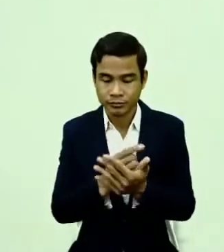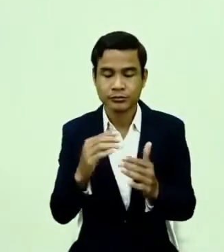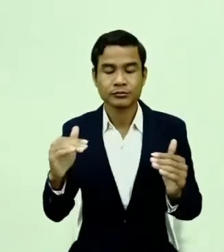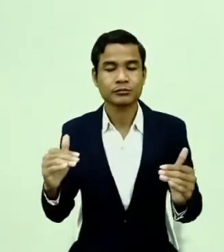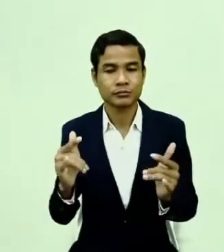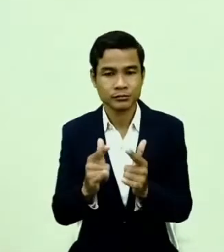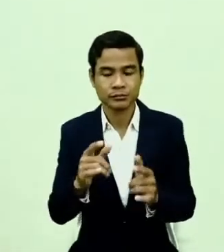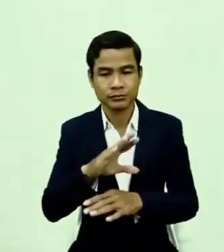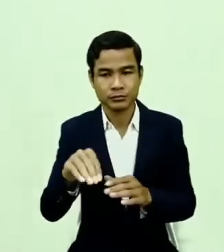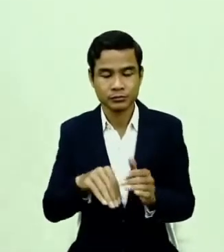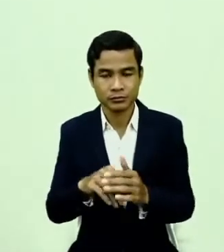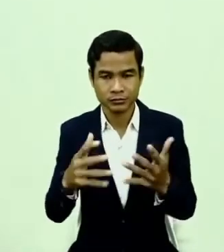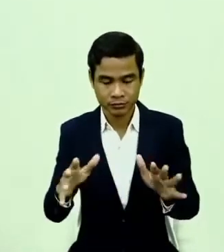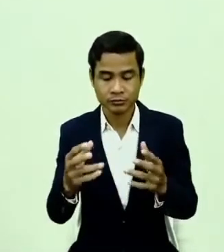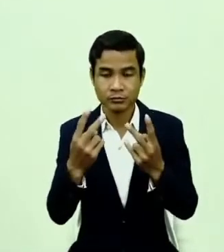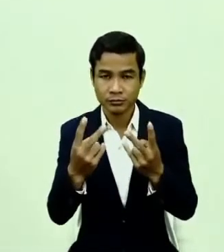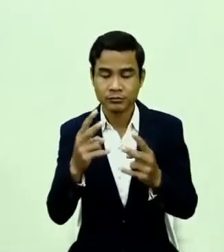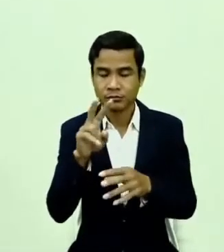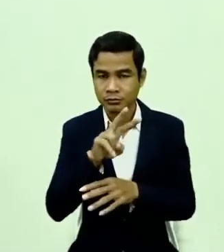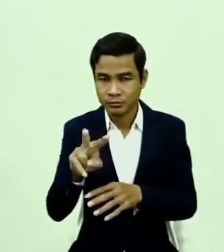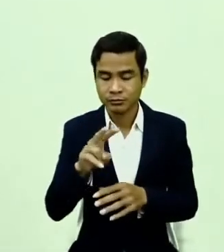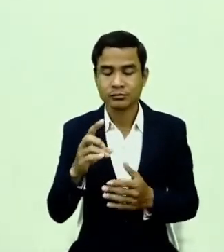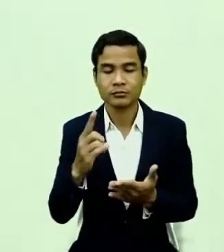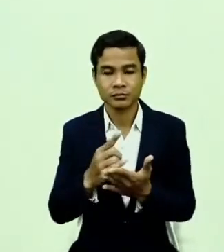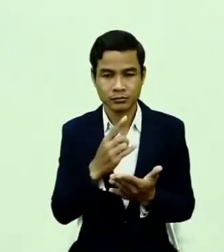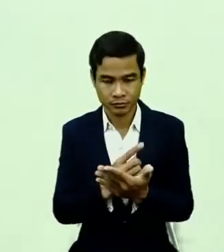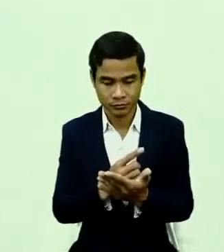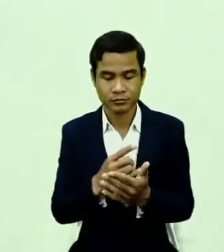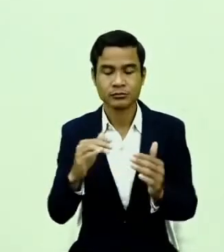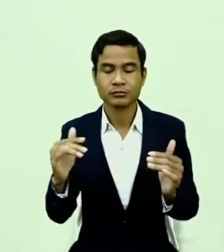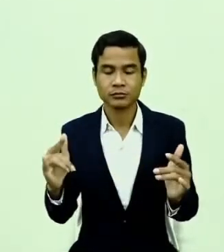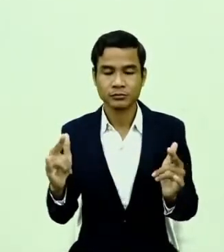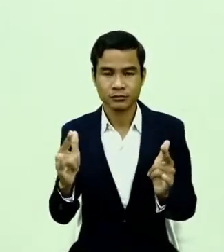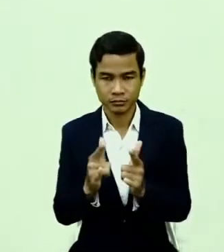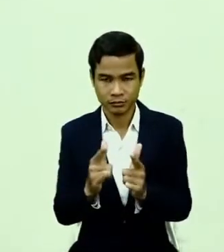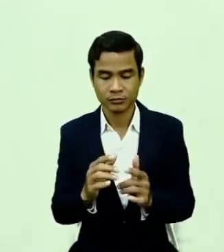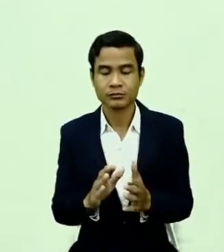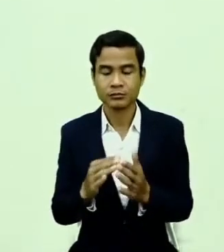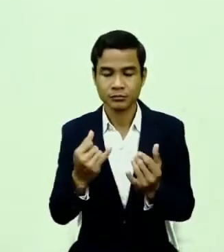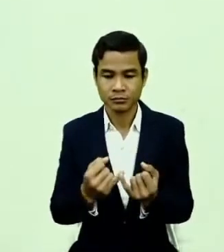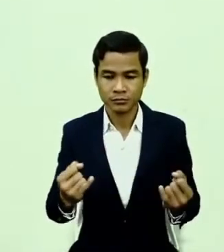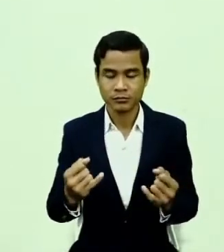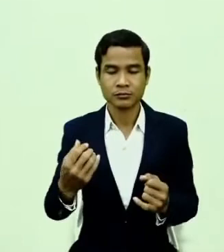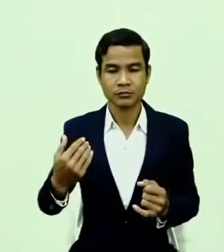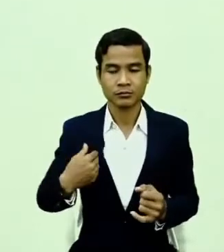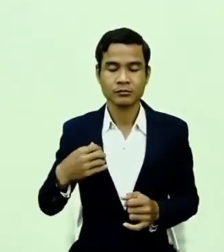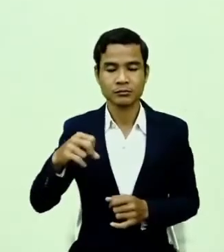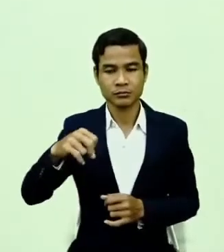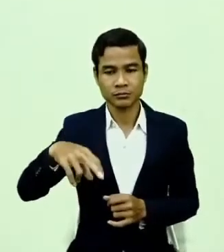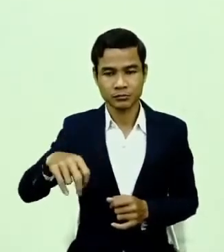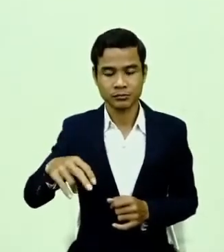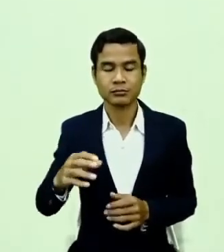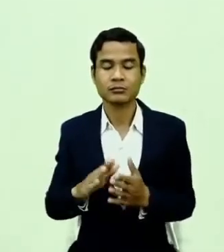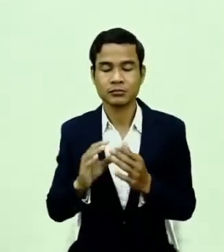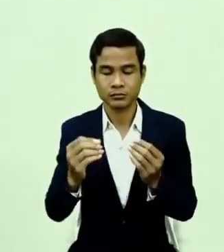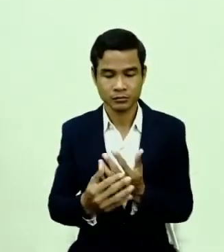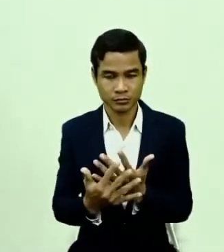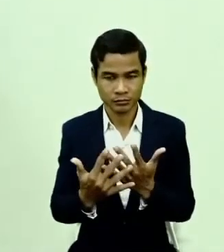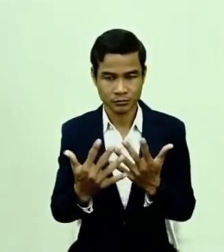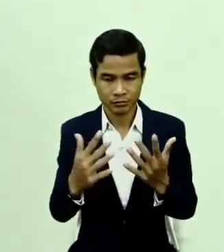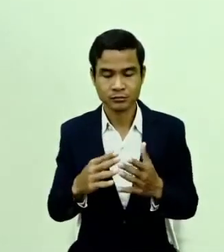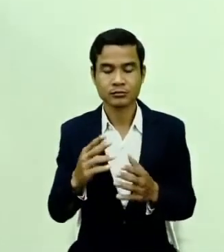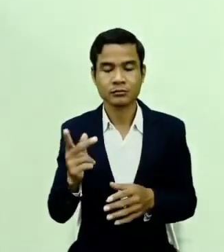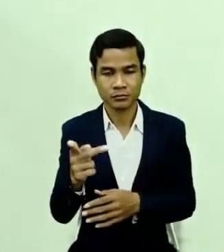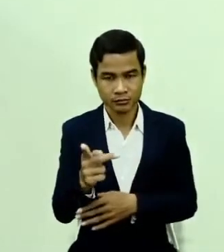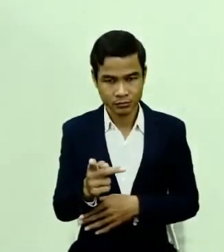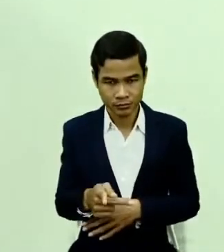kite and ochnea. Medians and kite. Go ma mean the broker, cheer chan, do